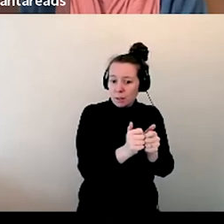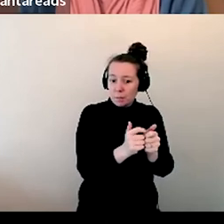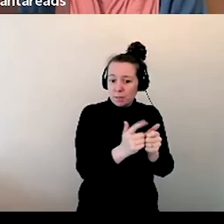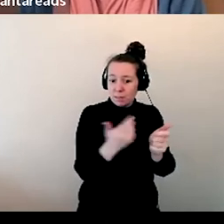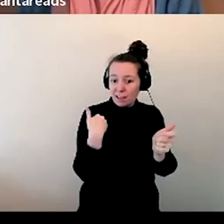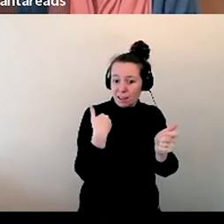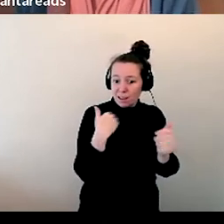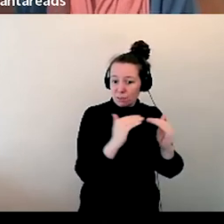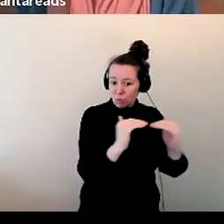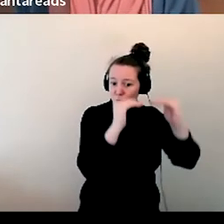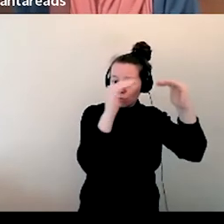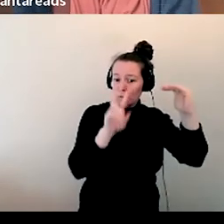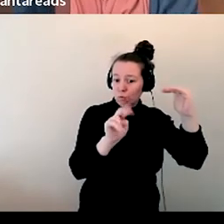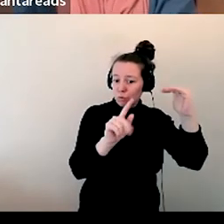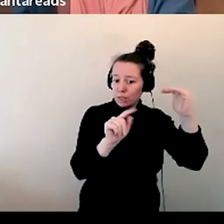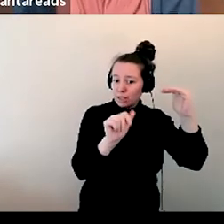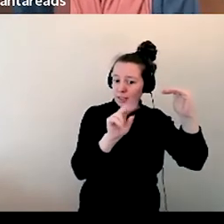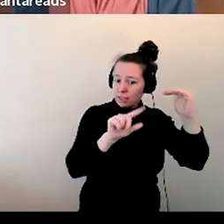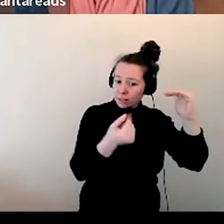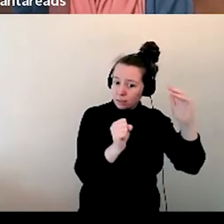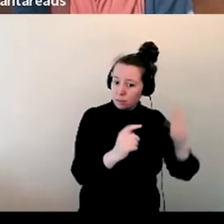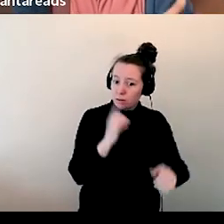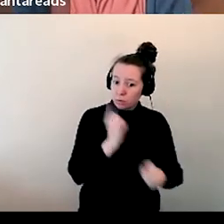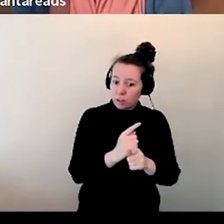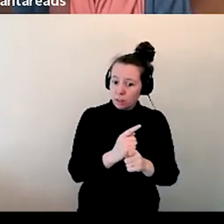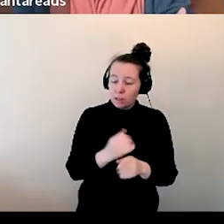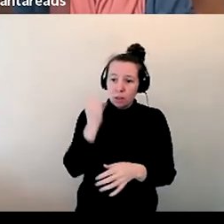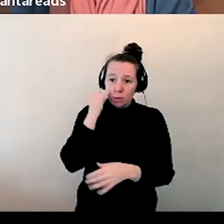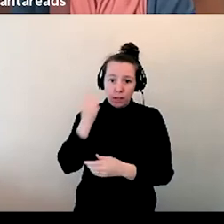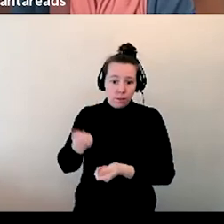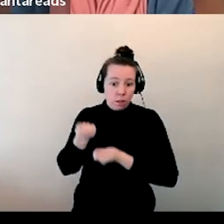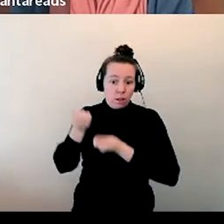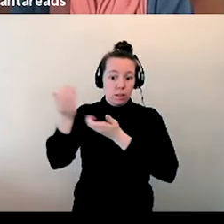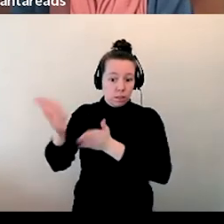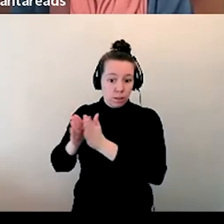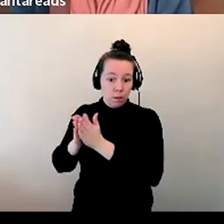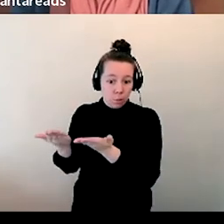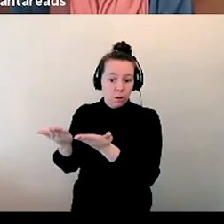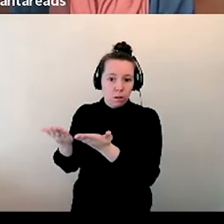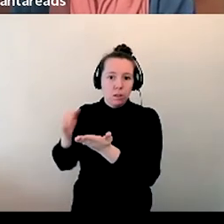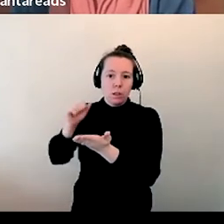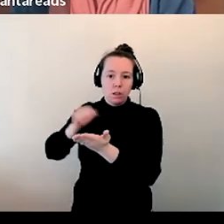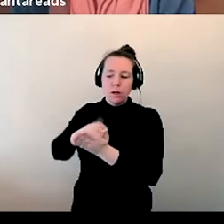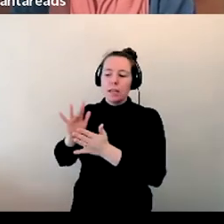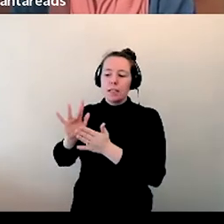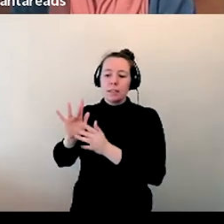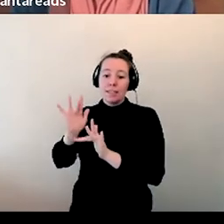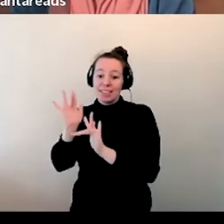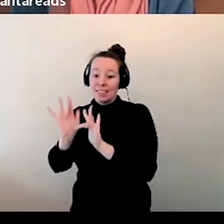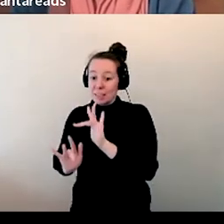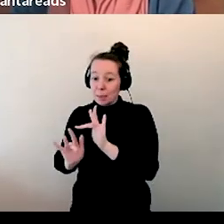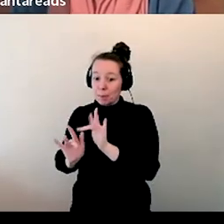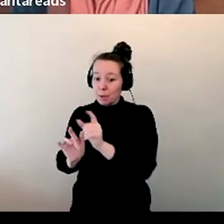it's that two-way street of like, readers should know what they're getting into. If they don't want to see it, they can flip past the page. I think content warnings